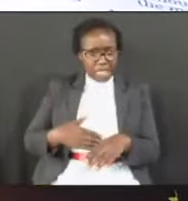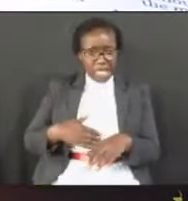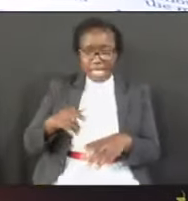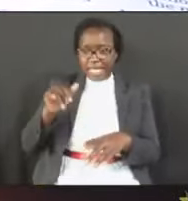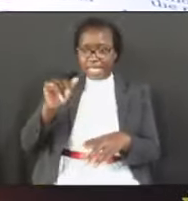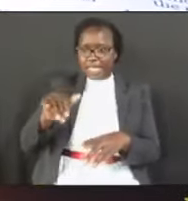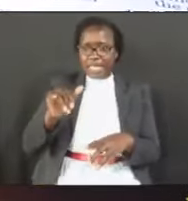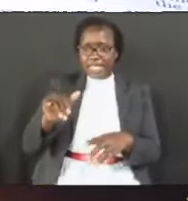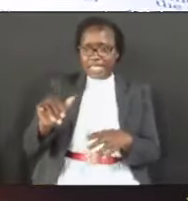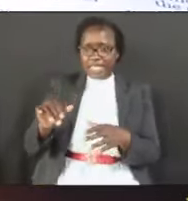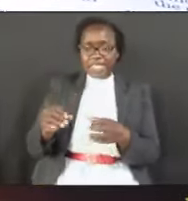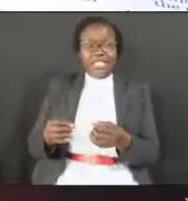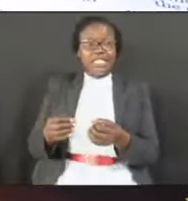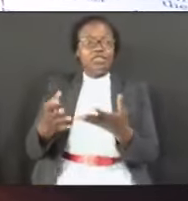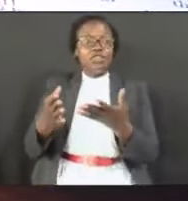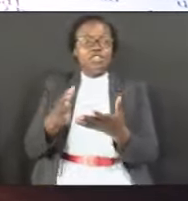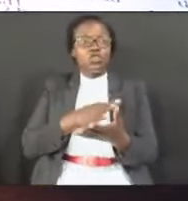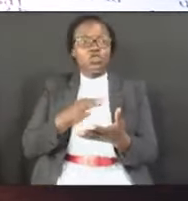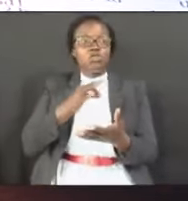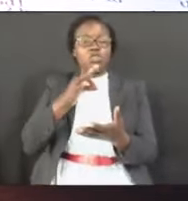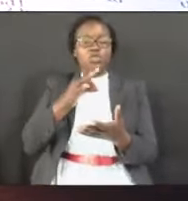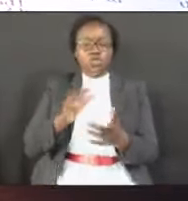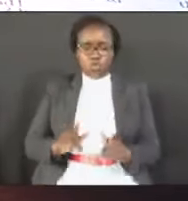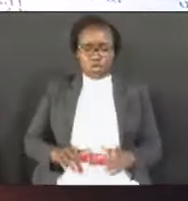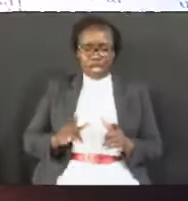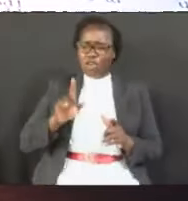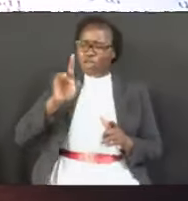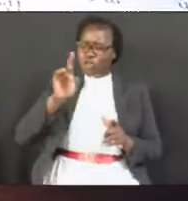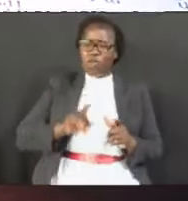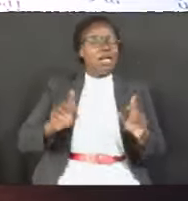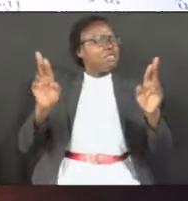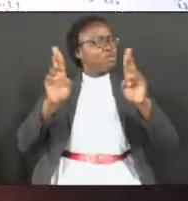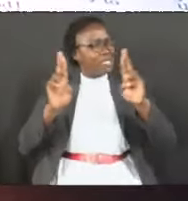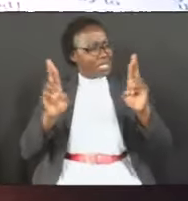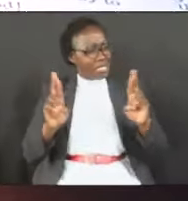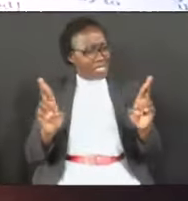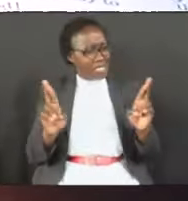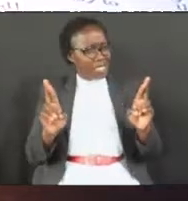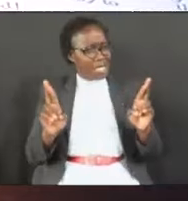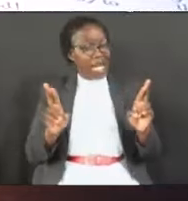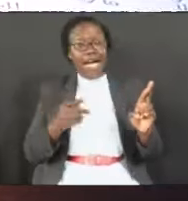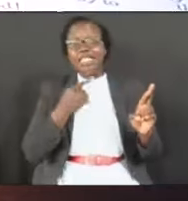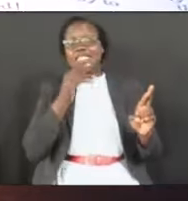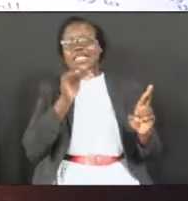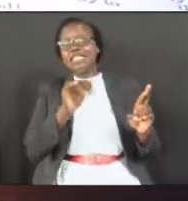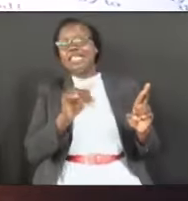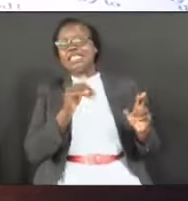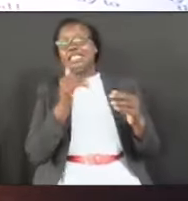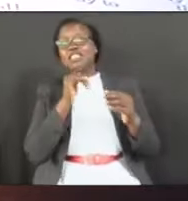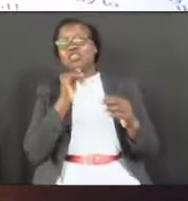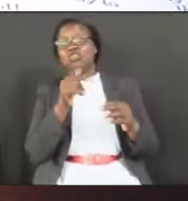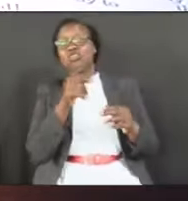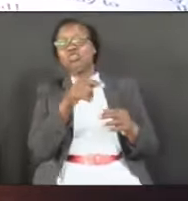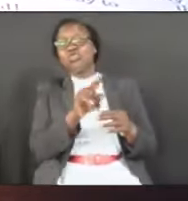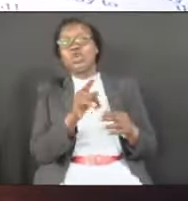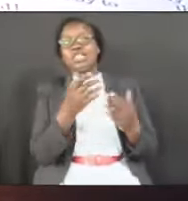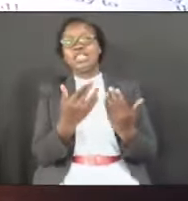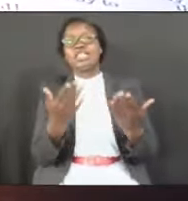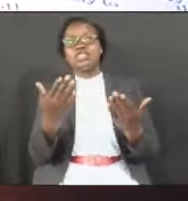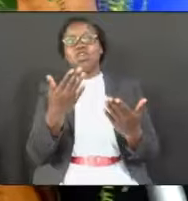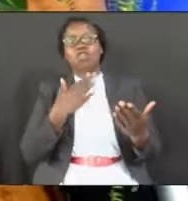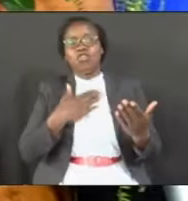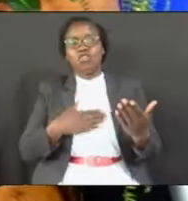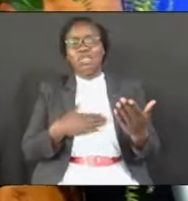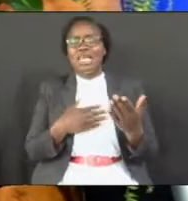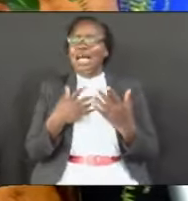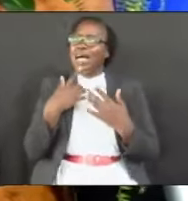enmity to your spiritual life. You must be willing. And let me speak to somebody this morning and say, it is not, you know, the things of flesh are